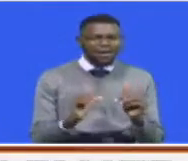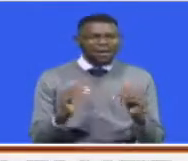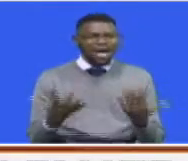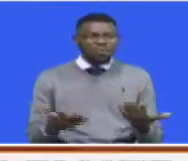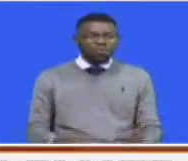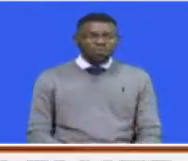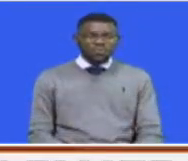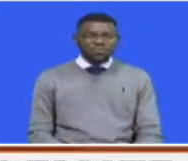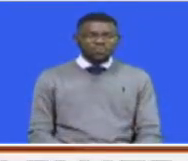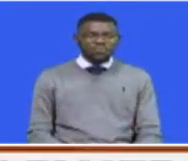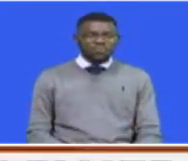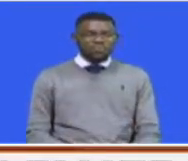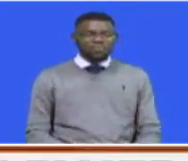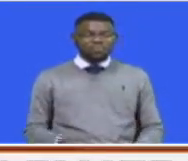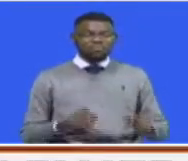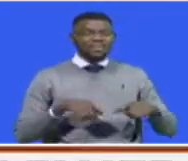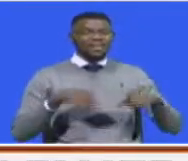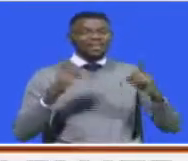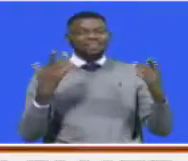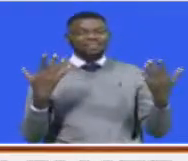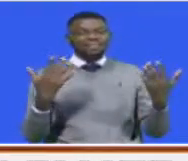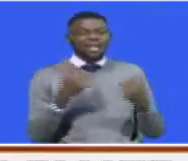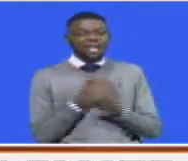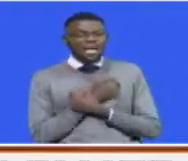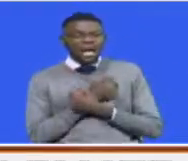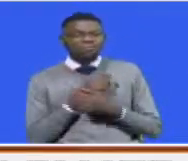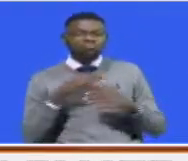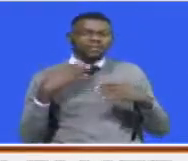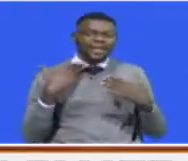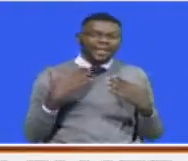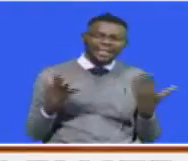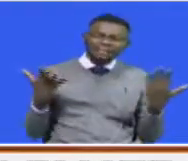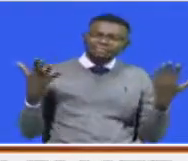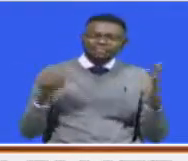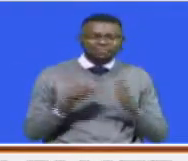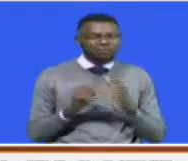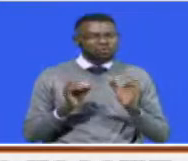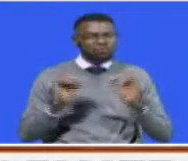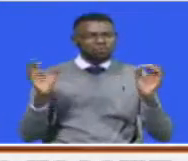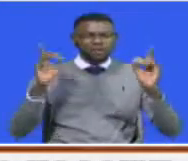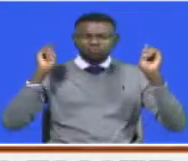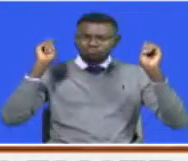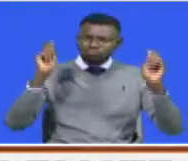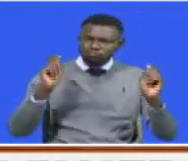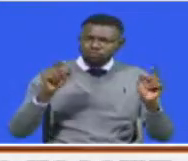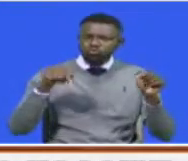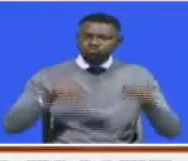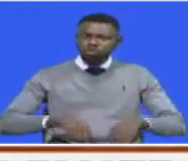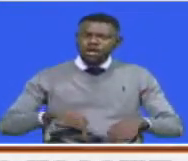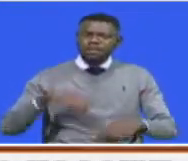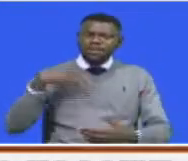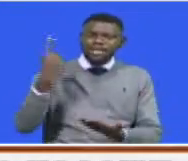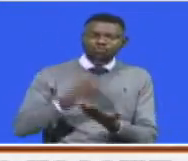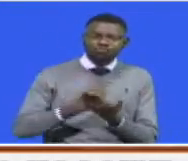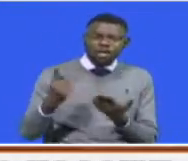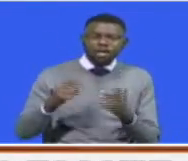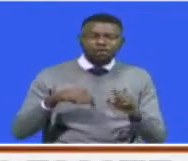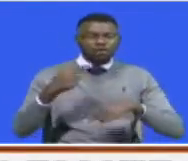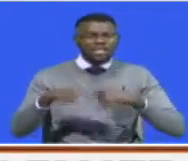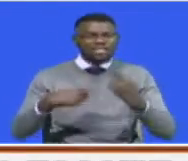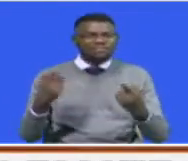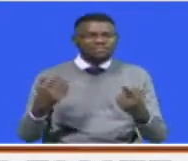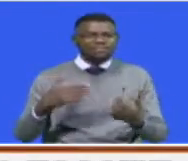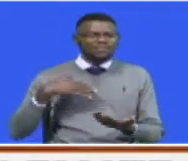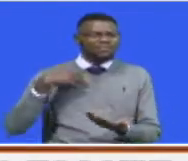or not, they can go for demos today, go next week, go